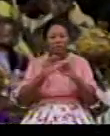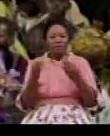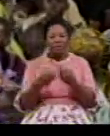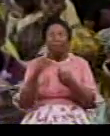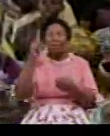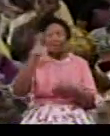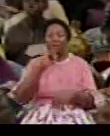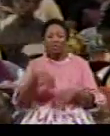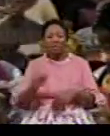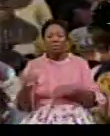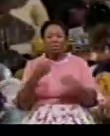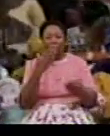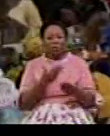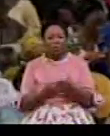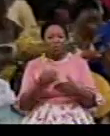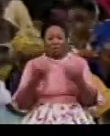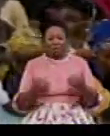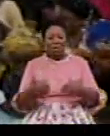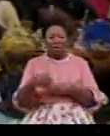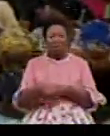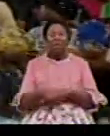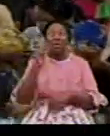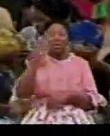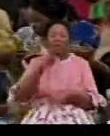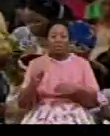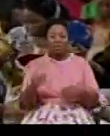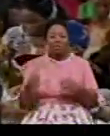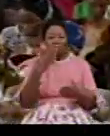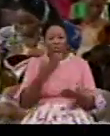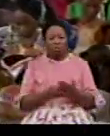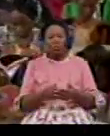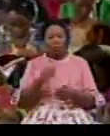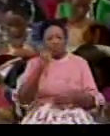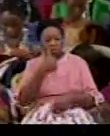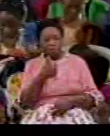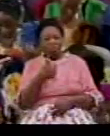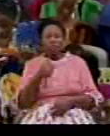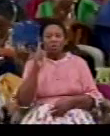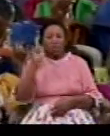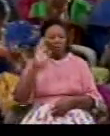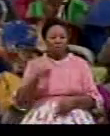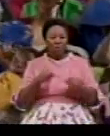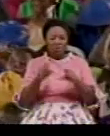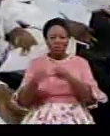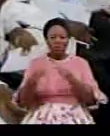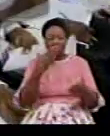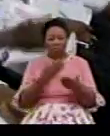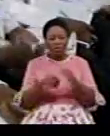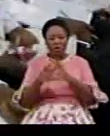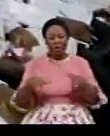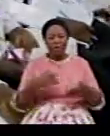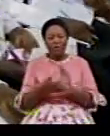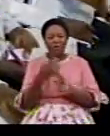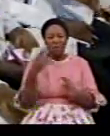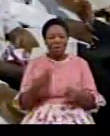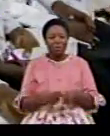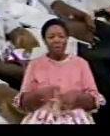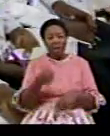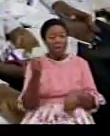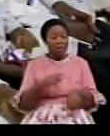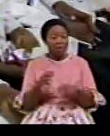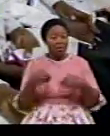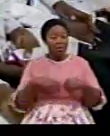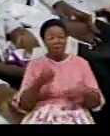the reigning Redeemer. Now, when the Redeemer returns,